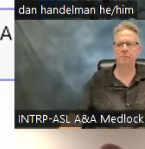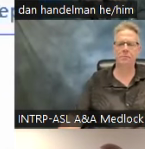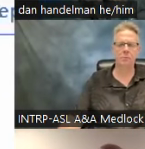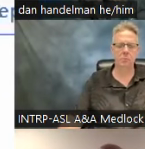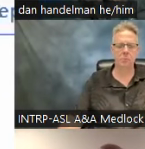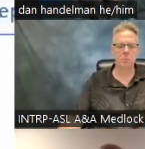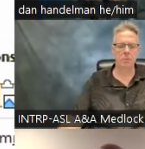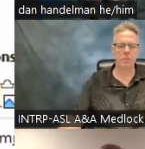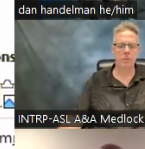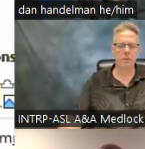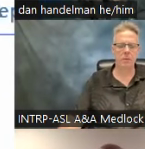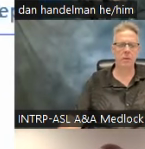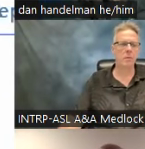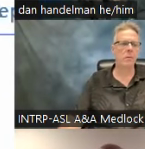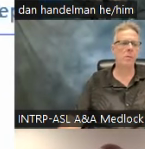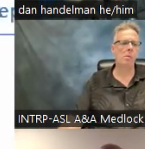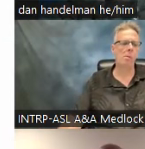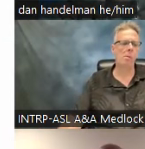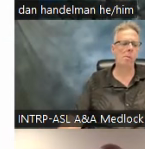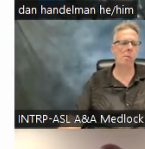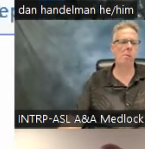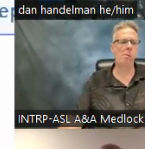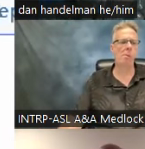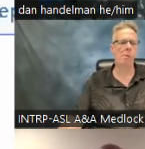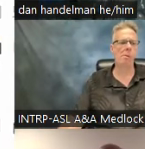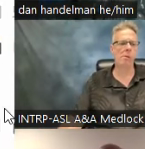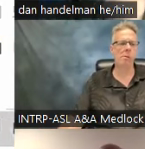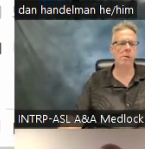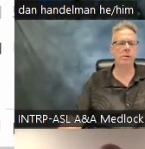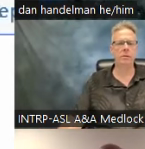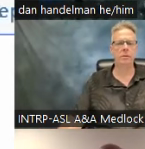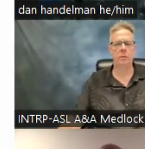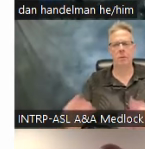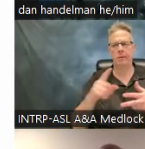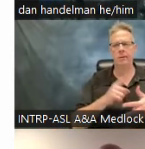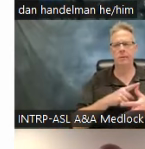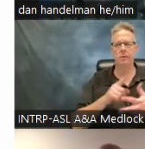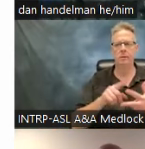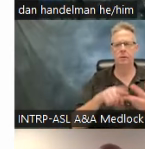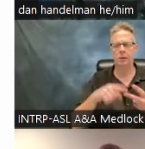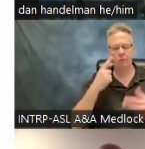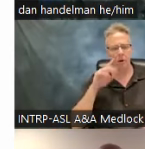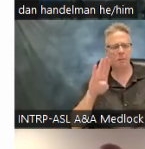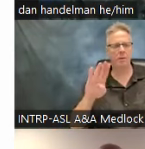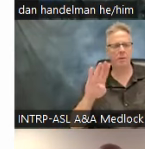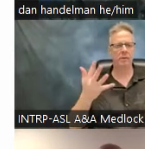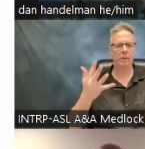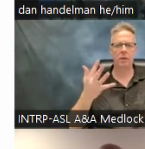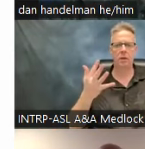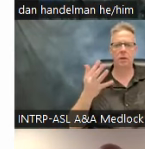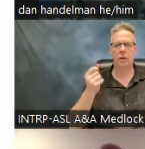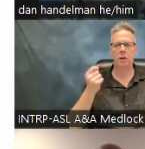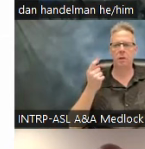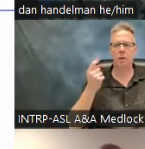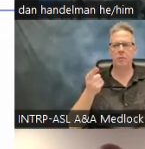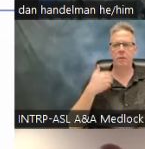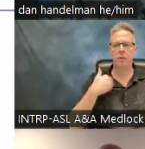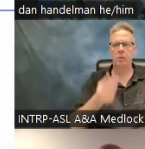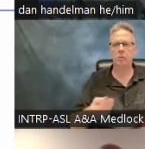Okay, then I will ask the three different questions for B5, unless there's